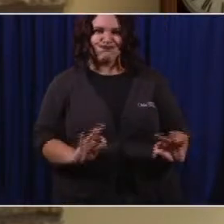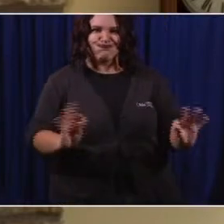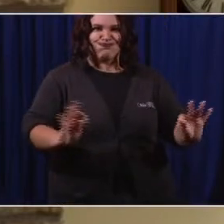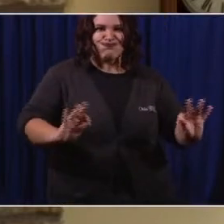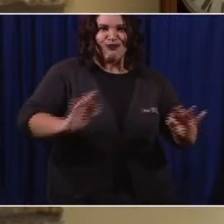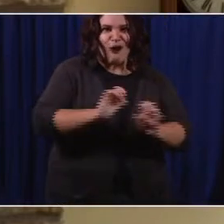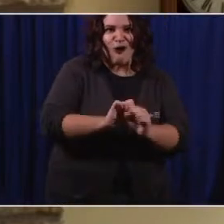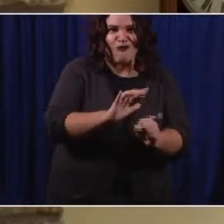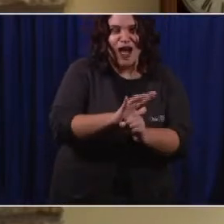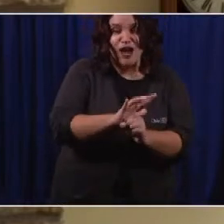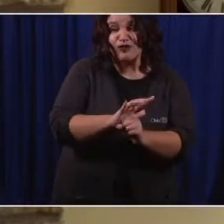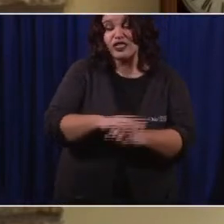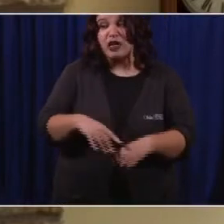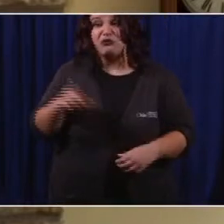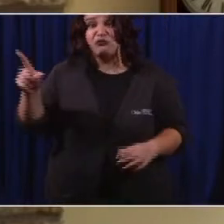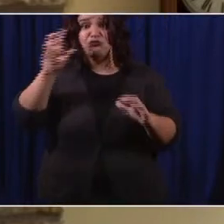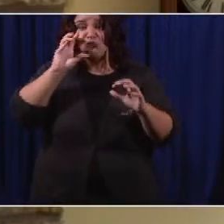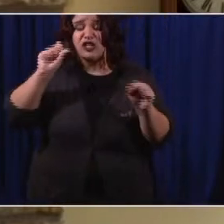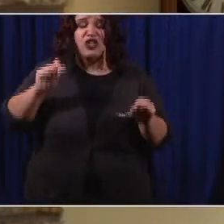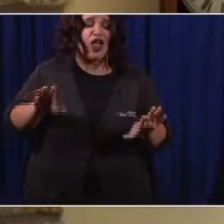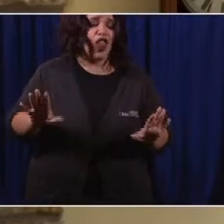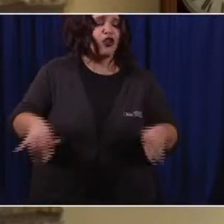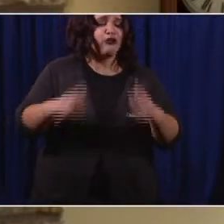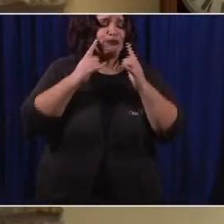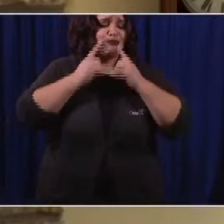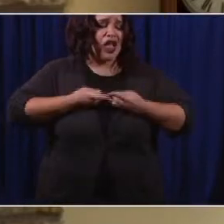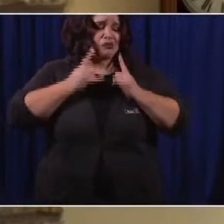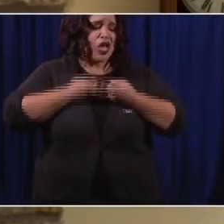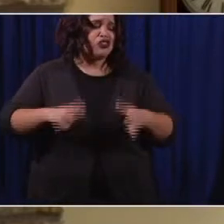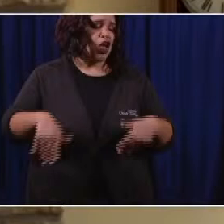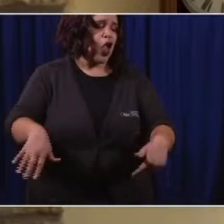masks while around others, and the example they're